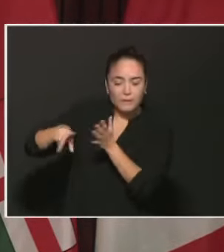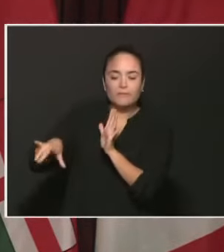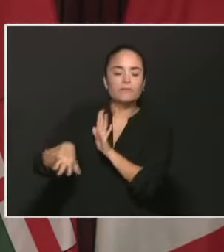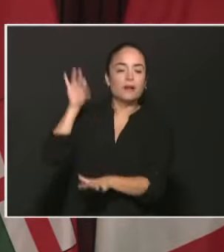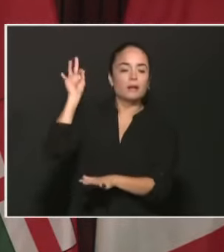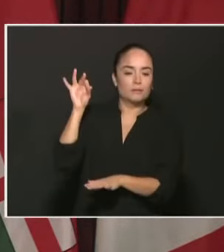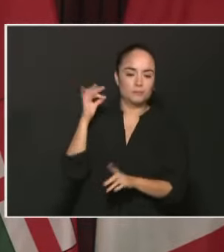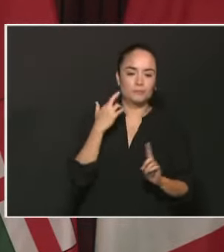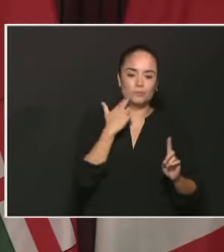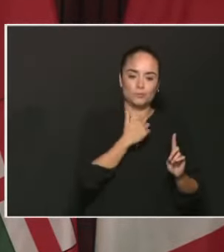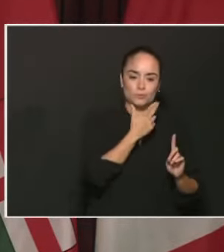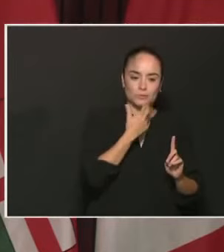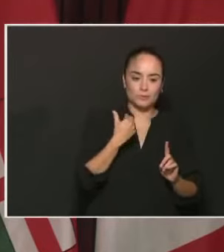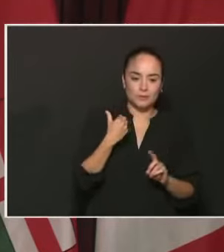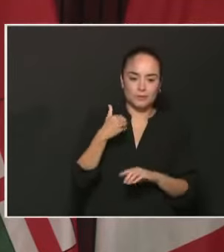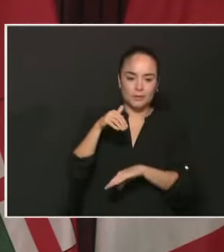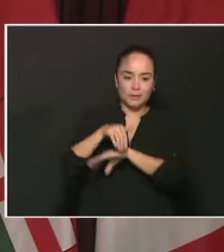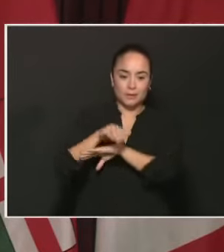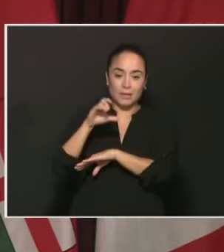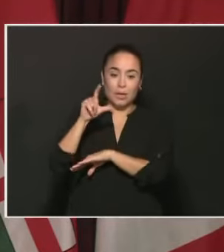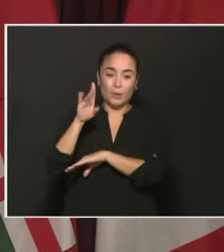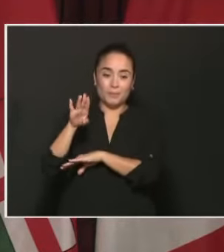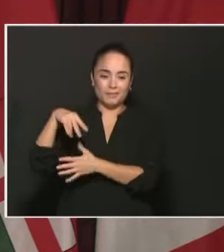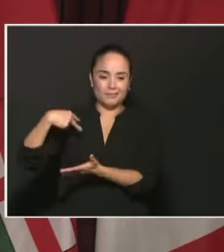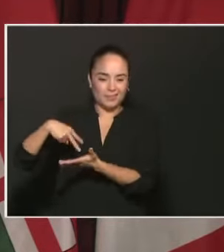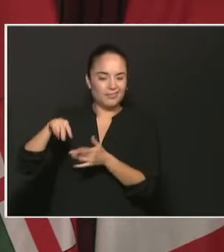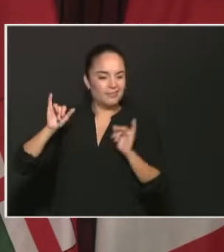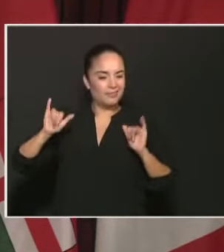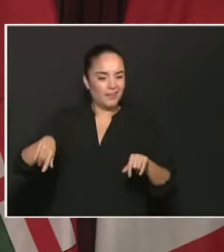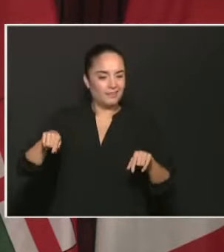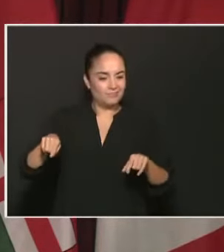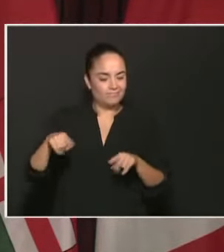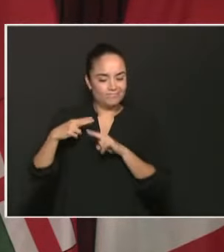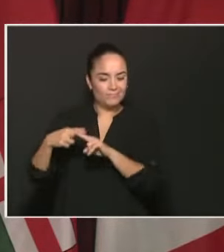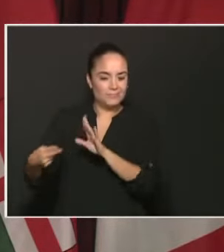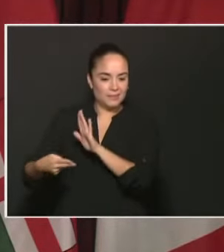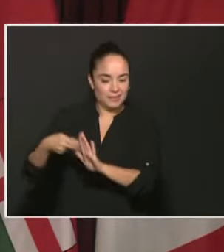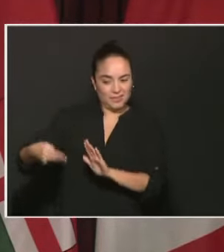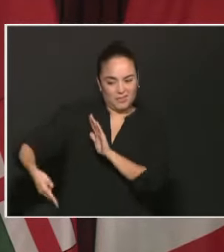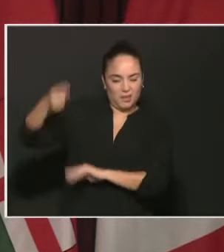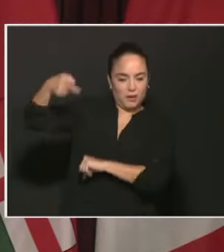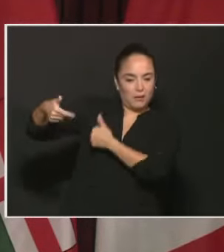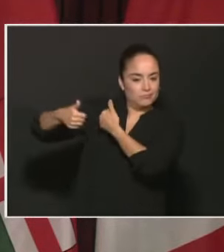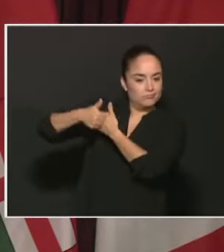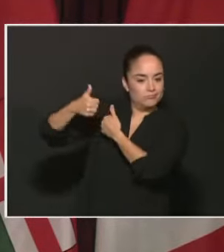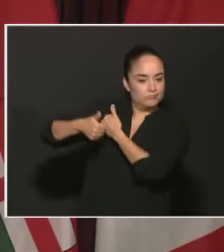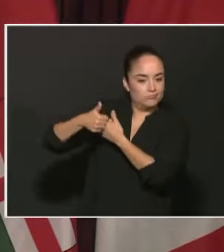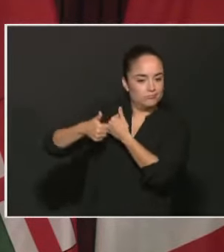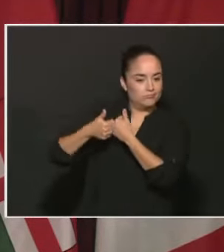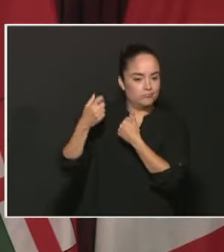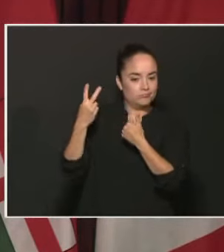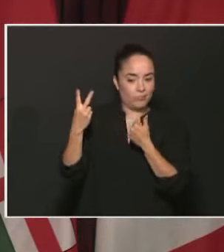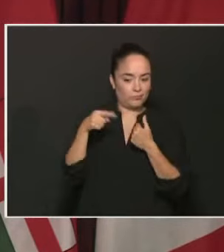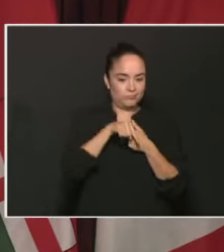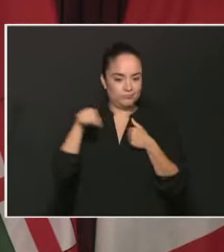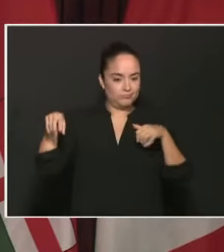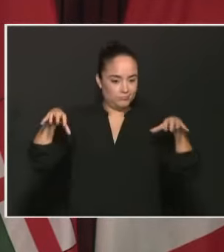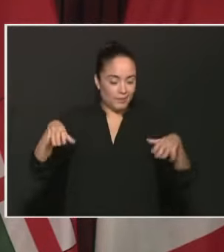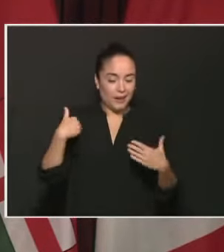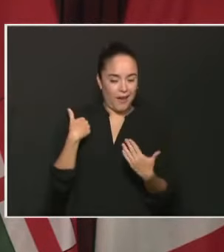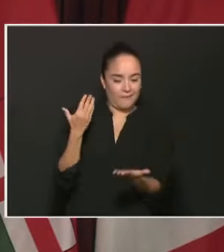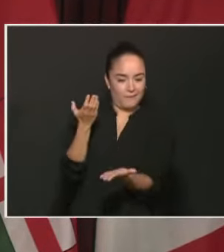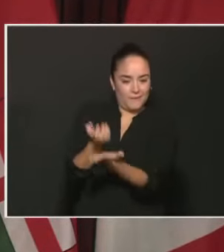and that can be found on the Science Table website. With that body of evidence, that was a strong instruction